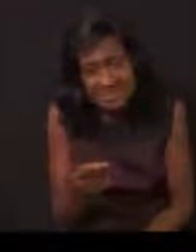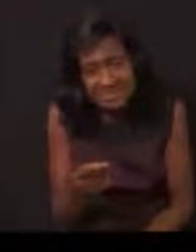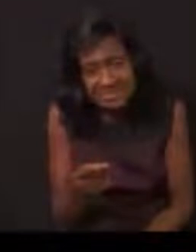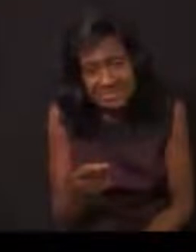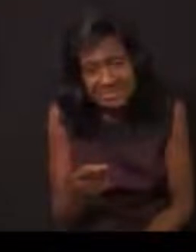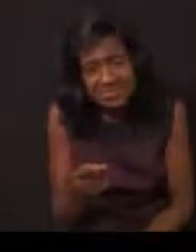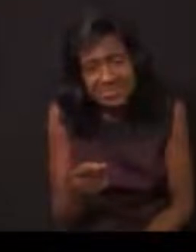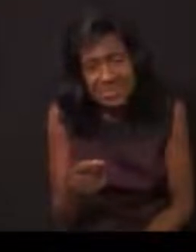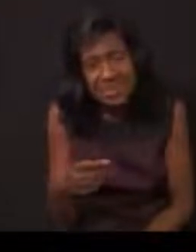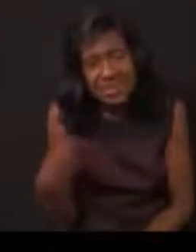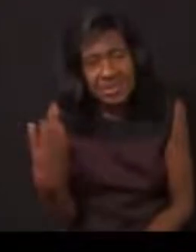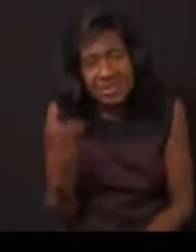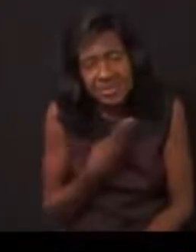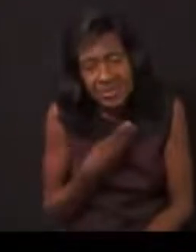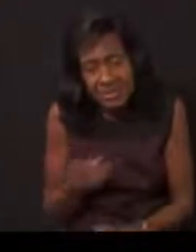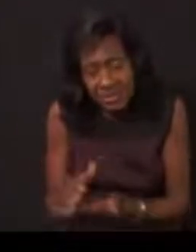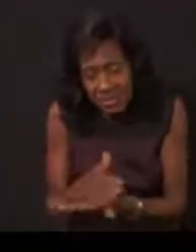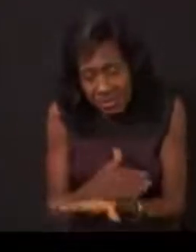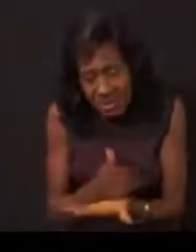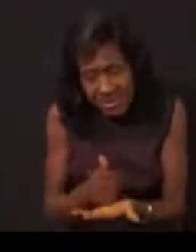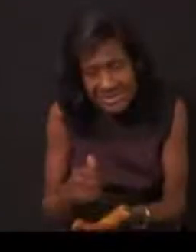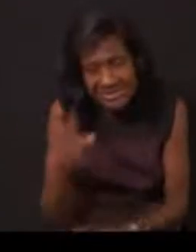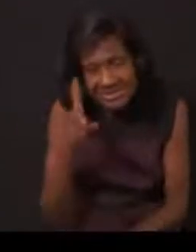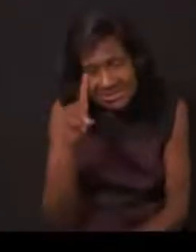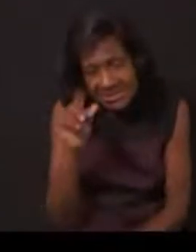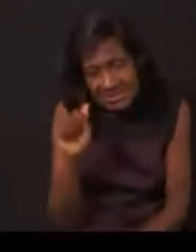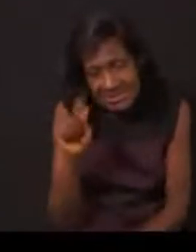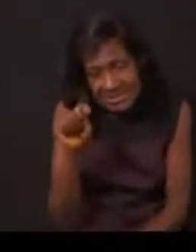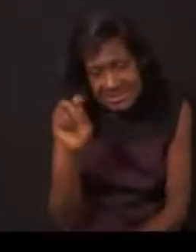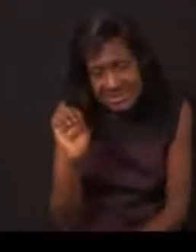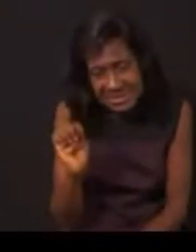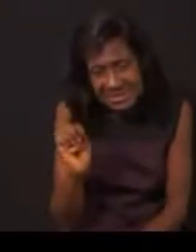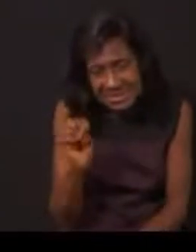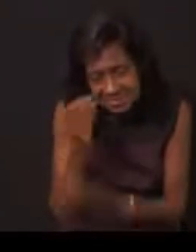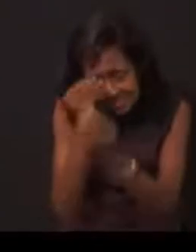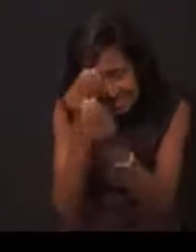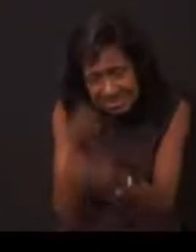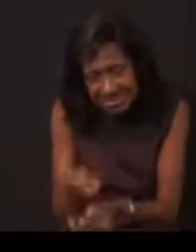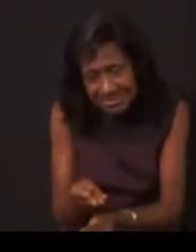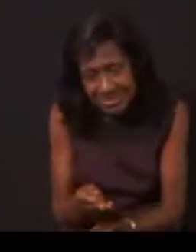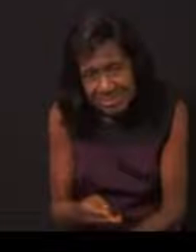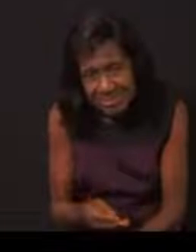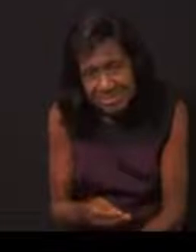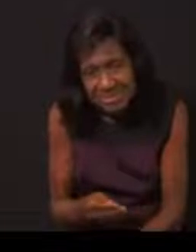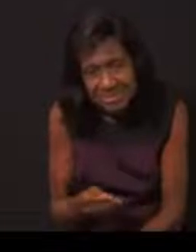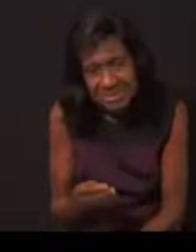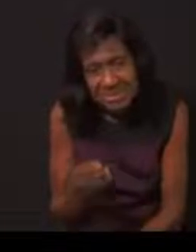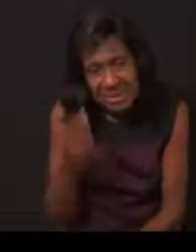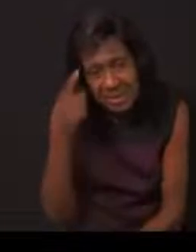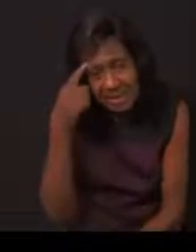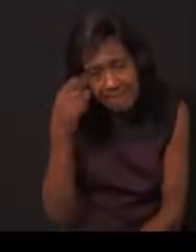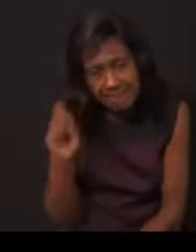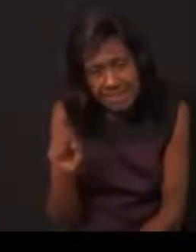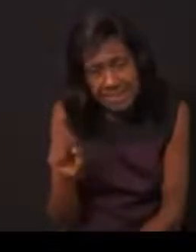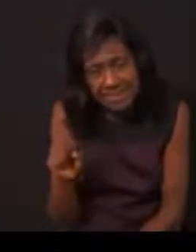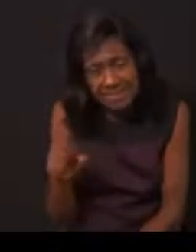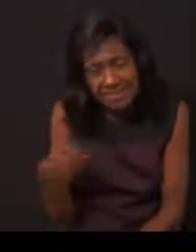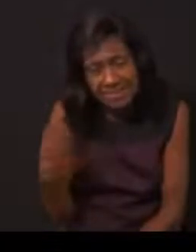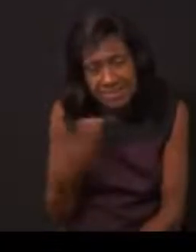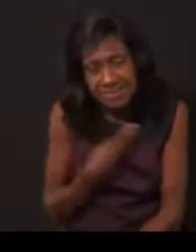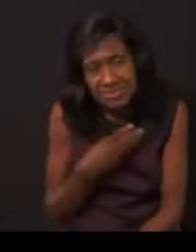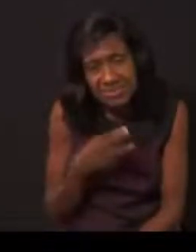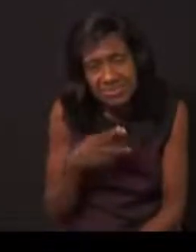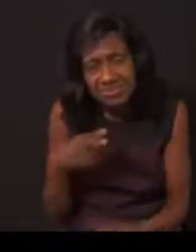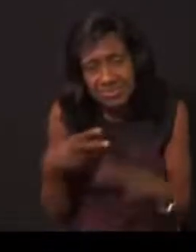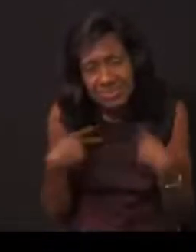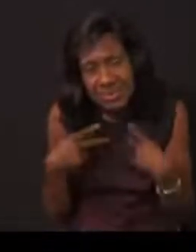do collect quite a bit of data, but sometimes that even makes the problem more challenging because you have to process the data, you